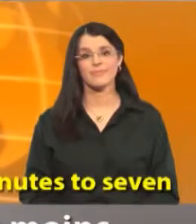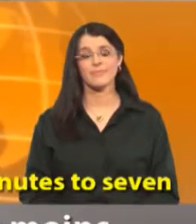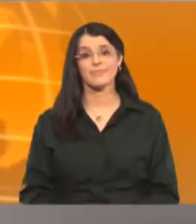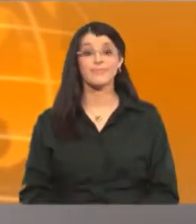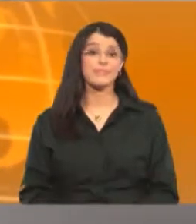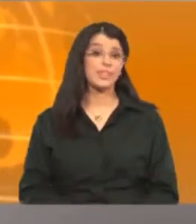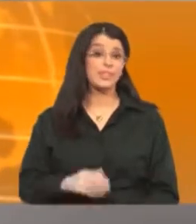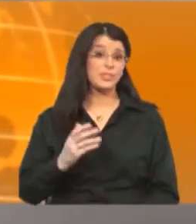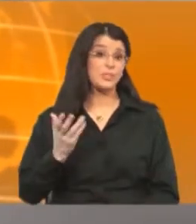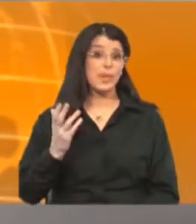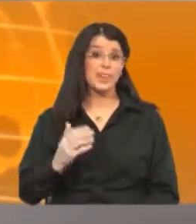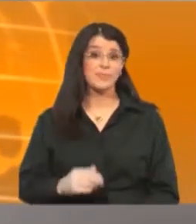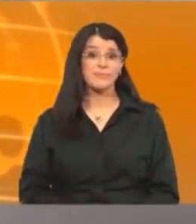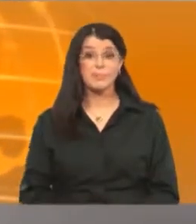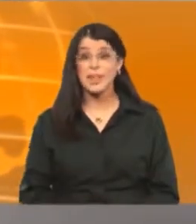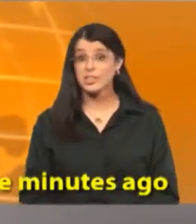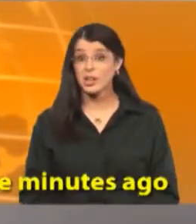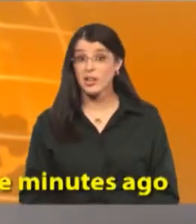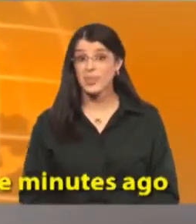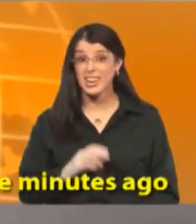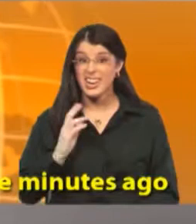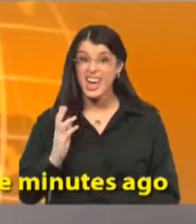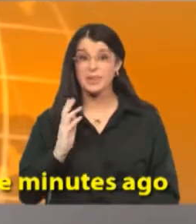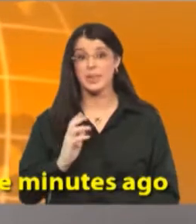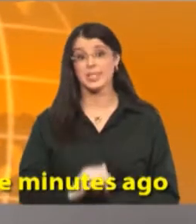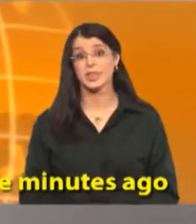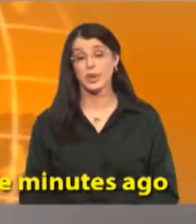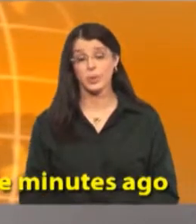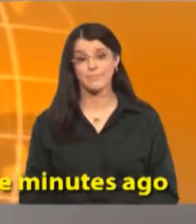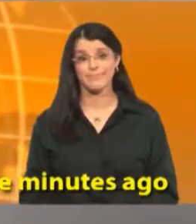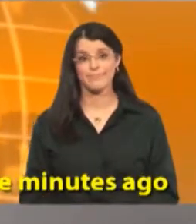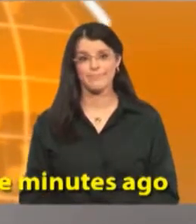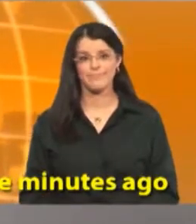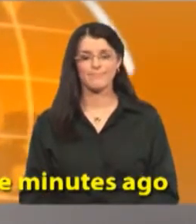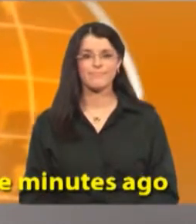7 heures moins 8 minutes. Too bad. The plane took off 9 minutes ago.